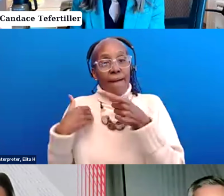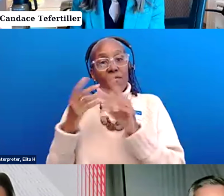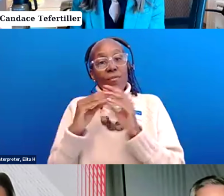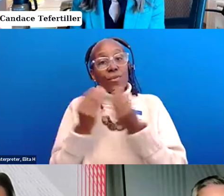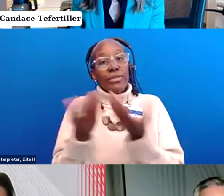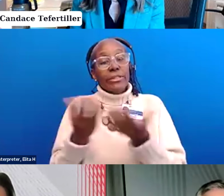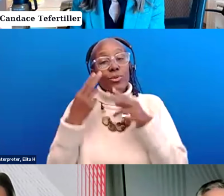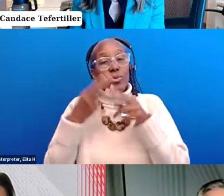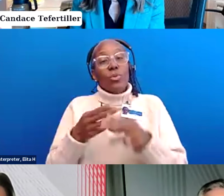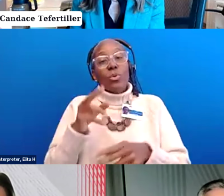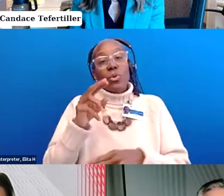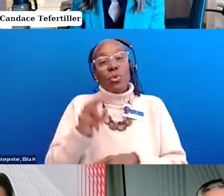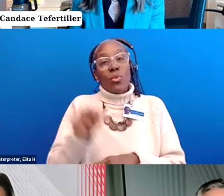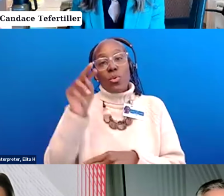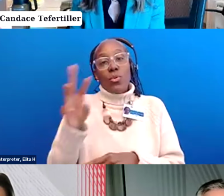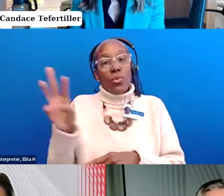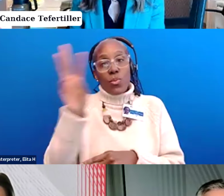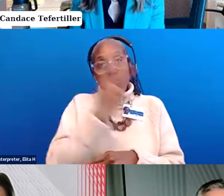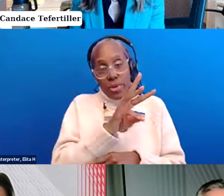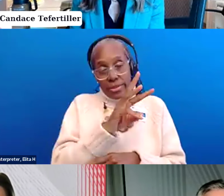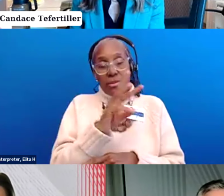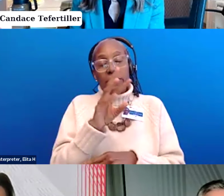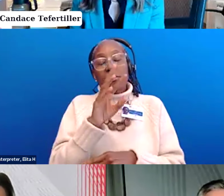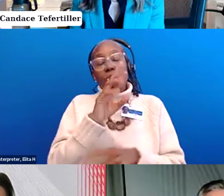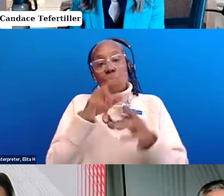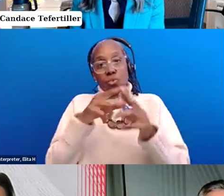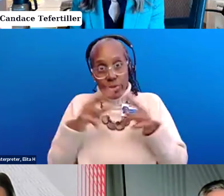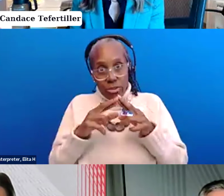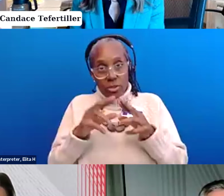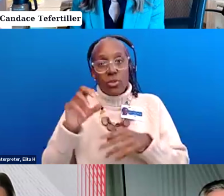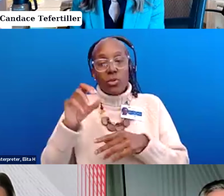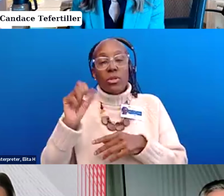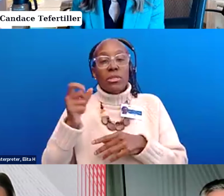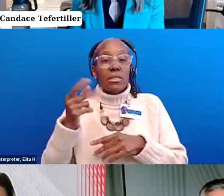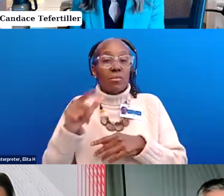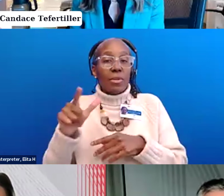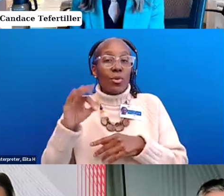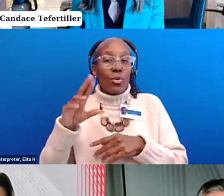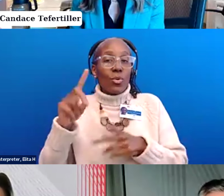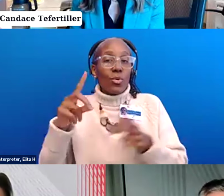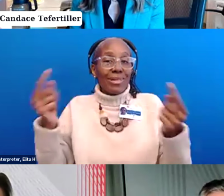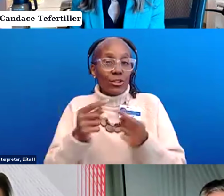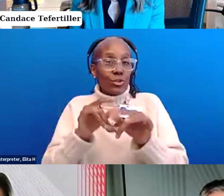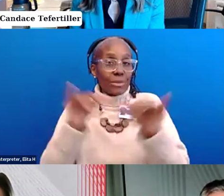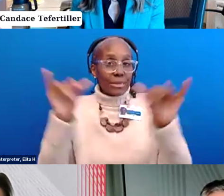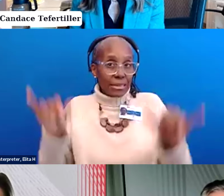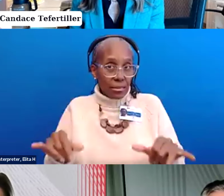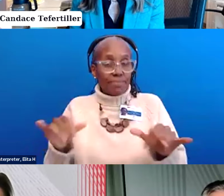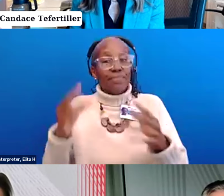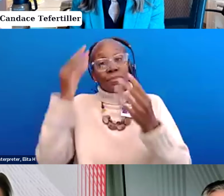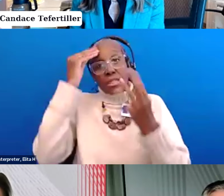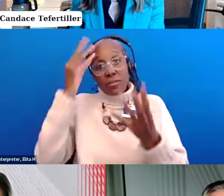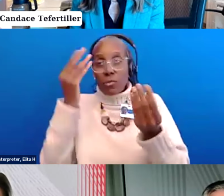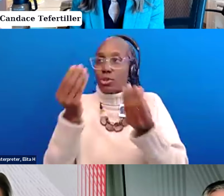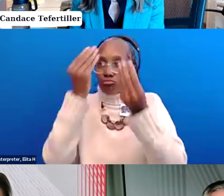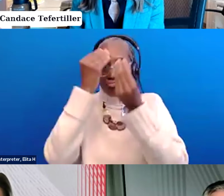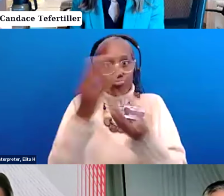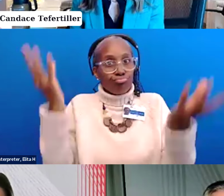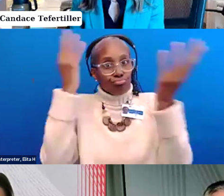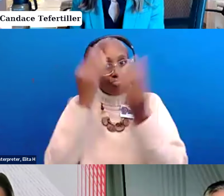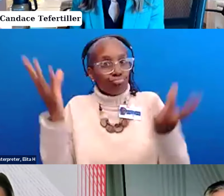organization here called the Northwest Regional Spinal Cord Injury System, which shares information about